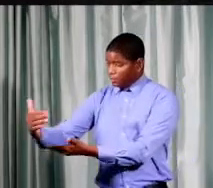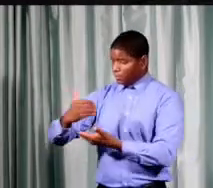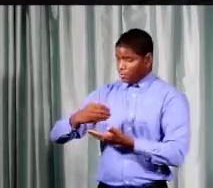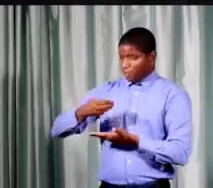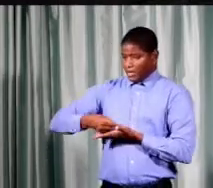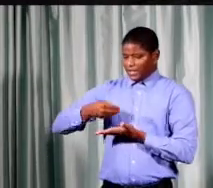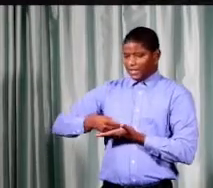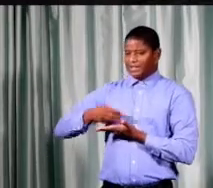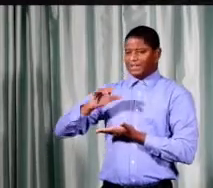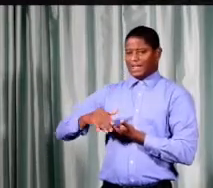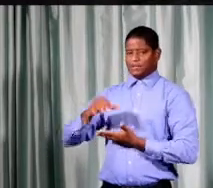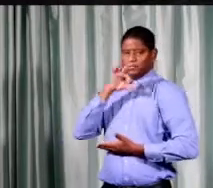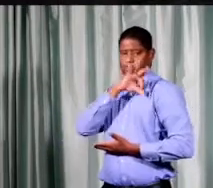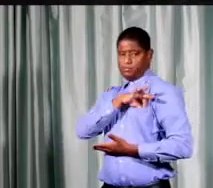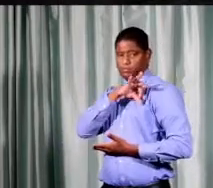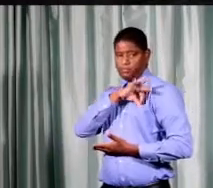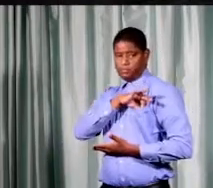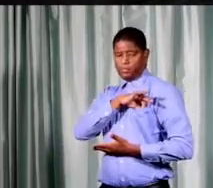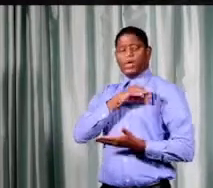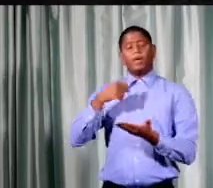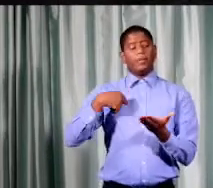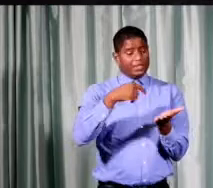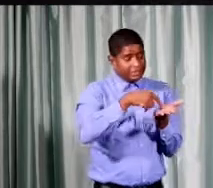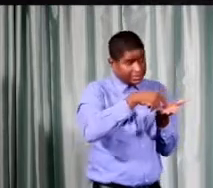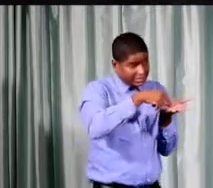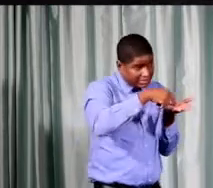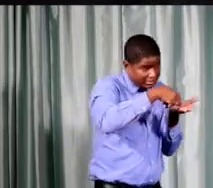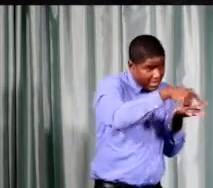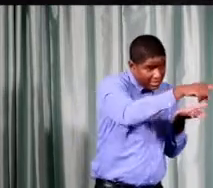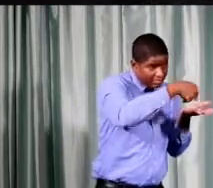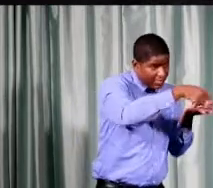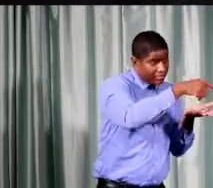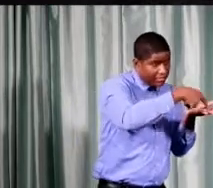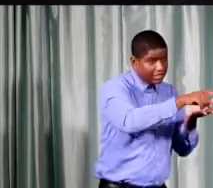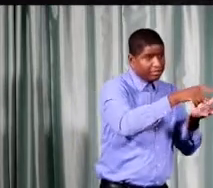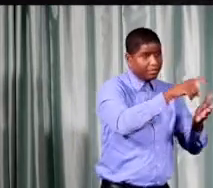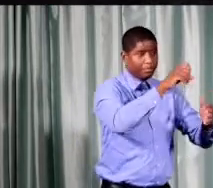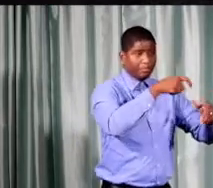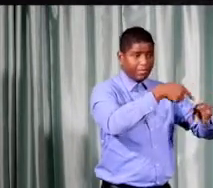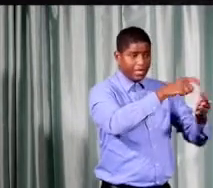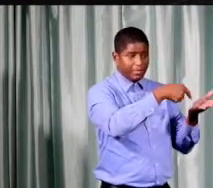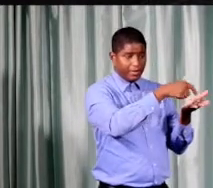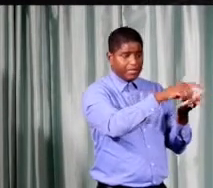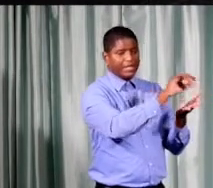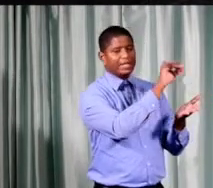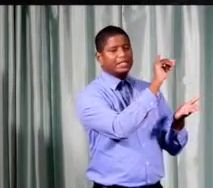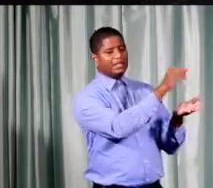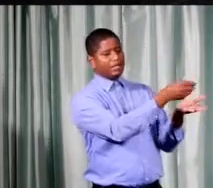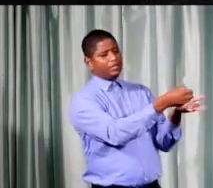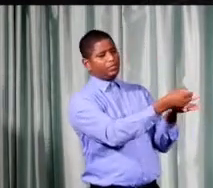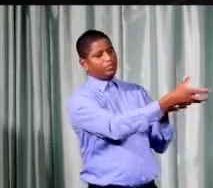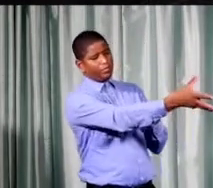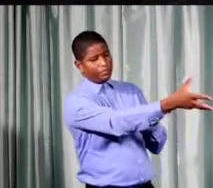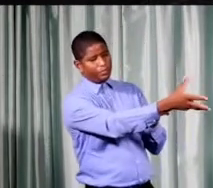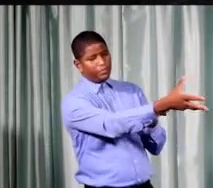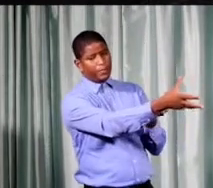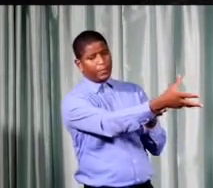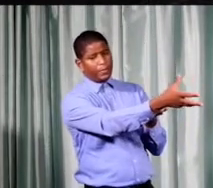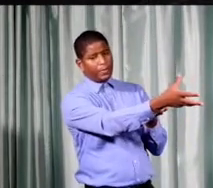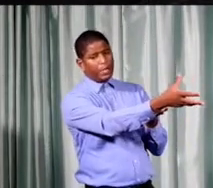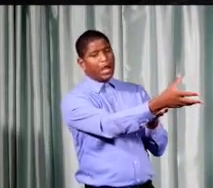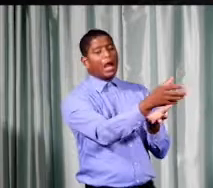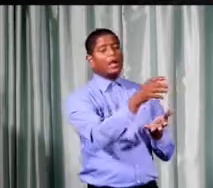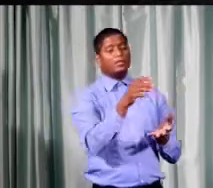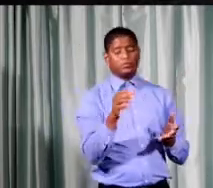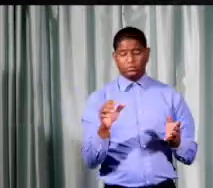cash, expenses. Profit is your bank account. That is cash accounting.